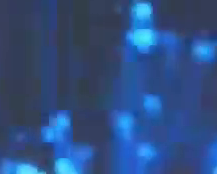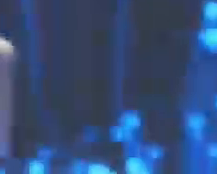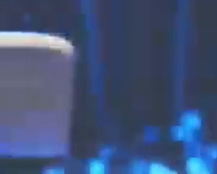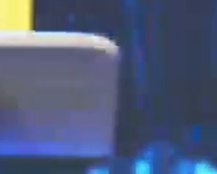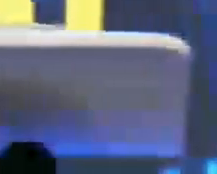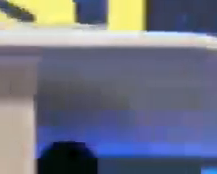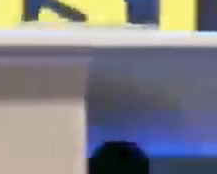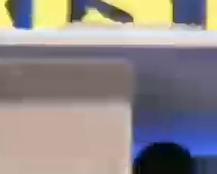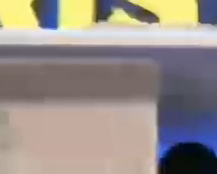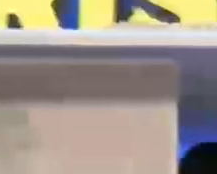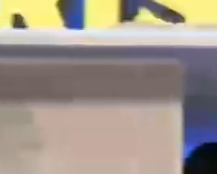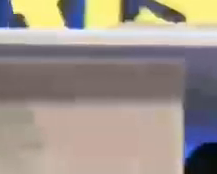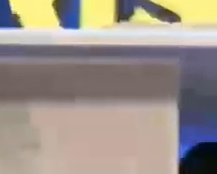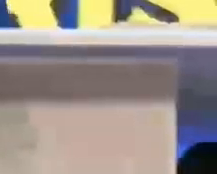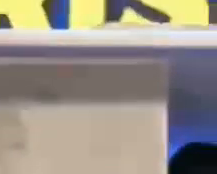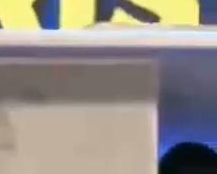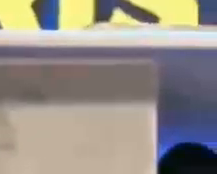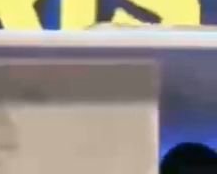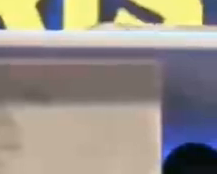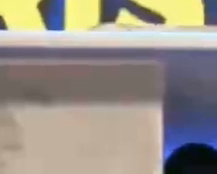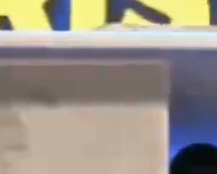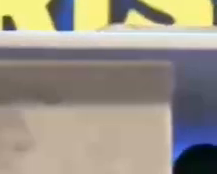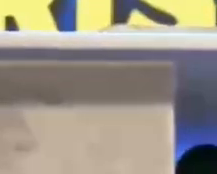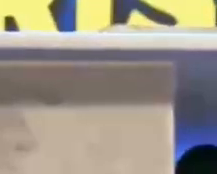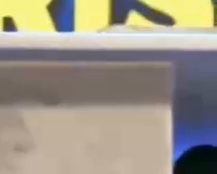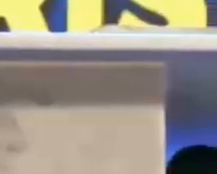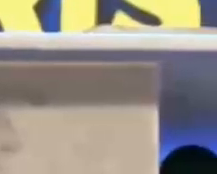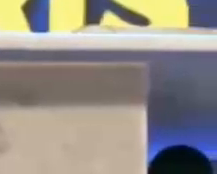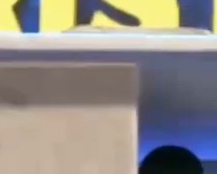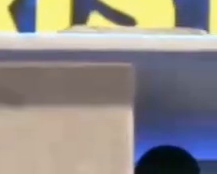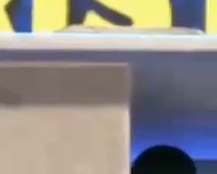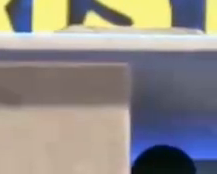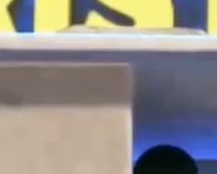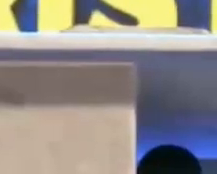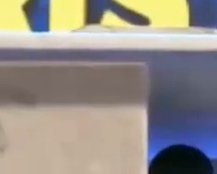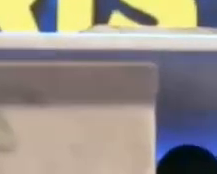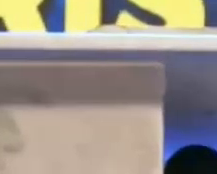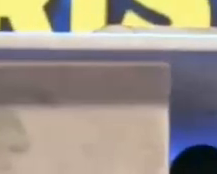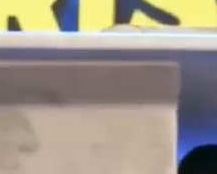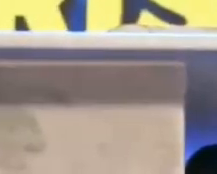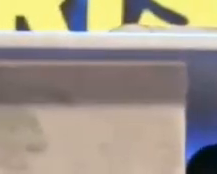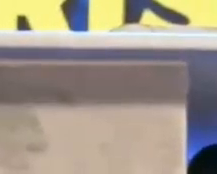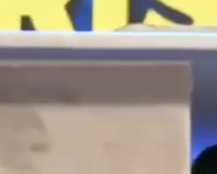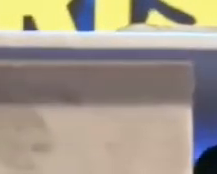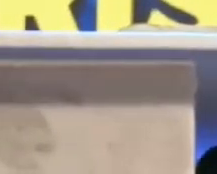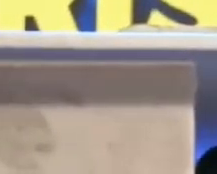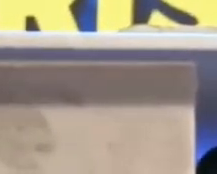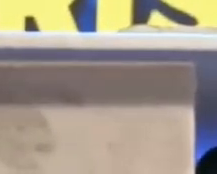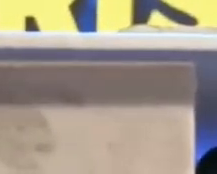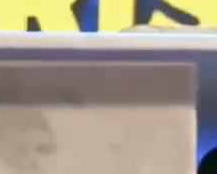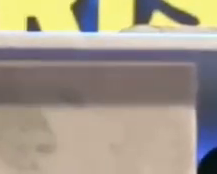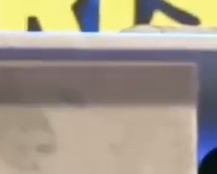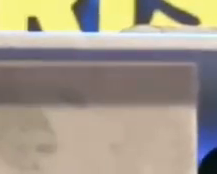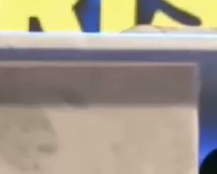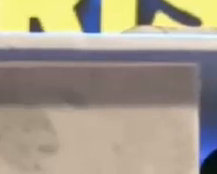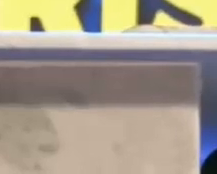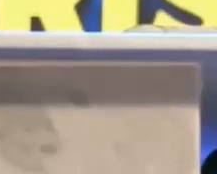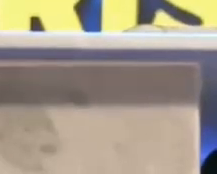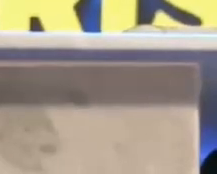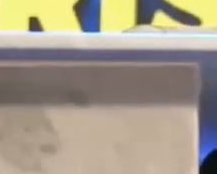Showers will come upon your life. Now, we're going to look at them one by one.